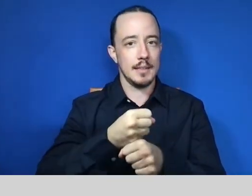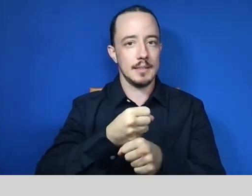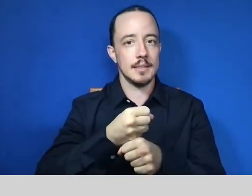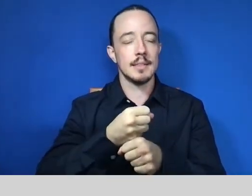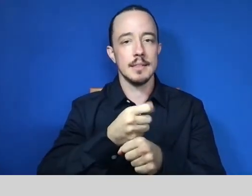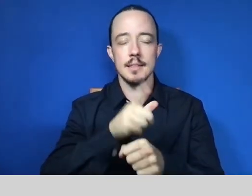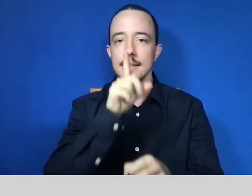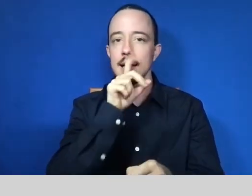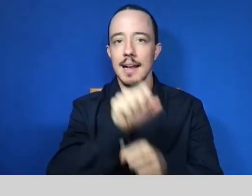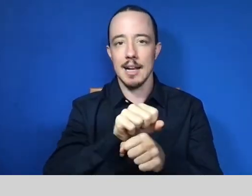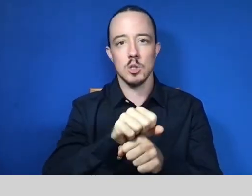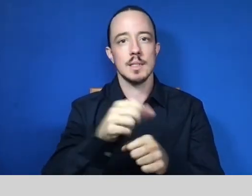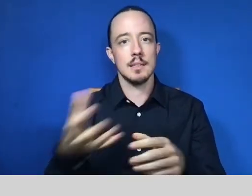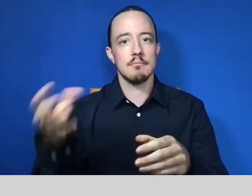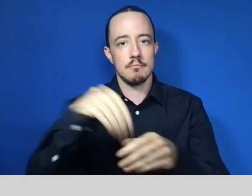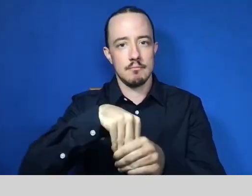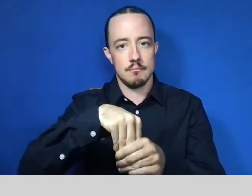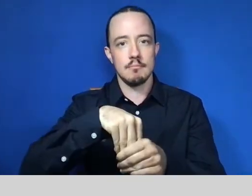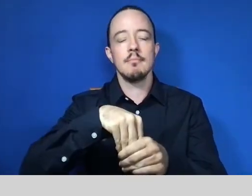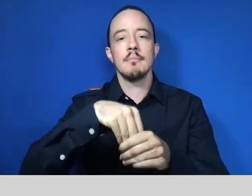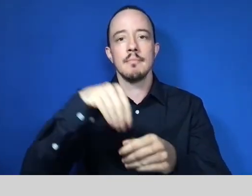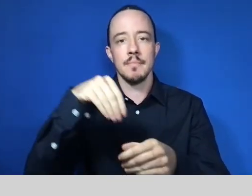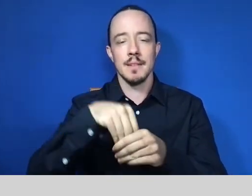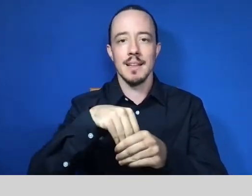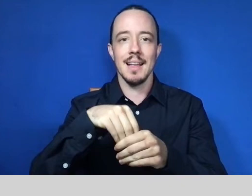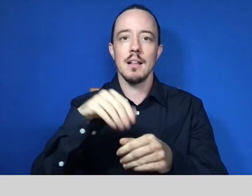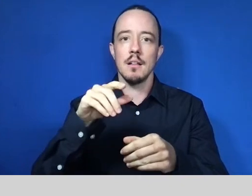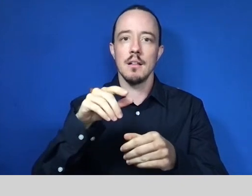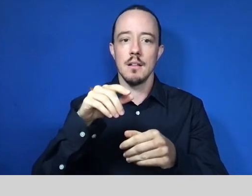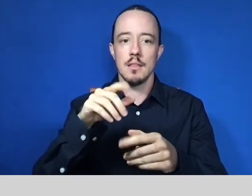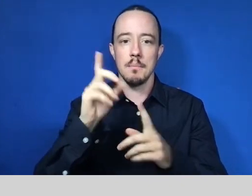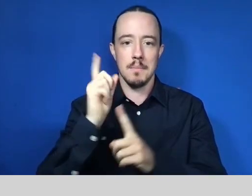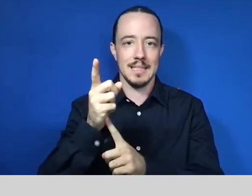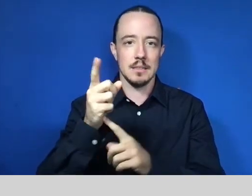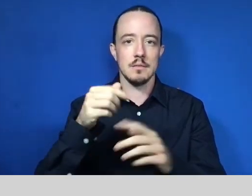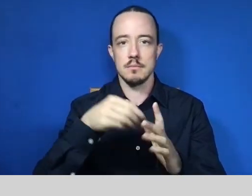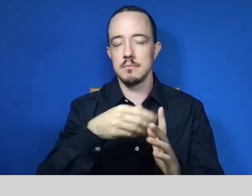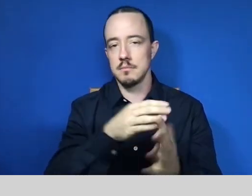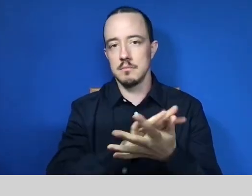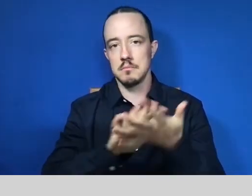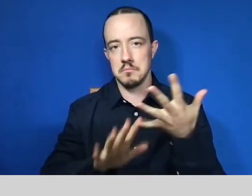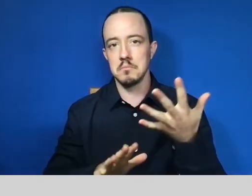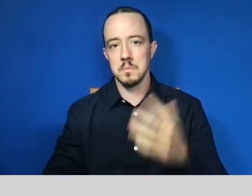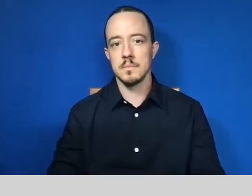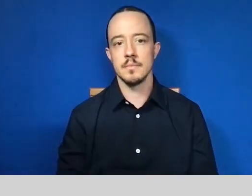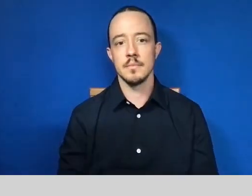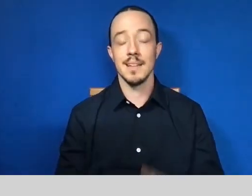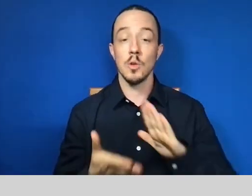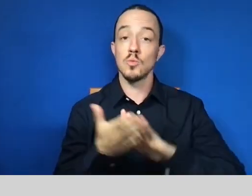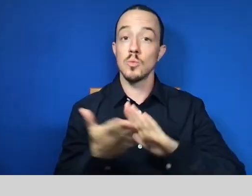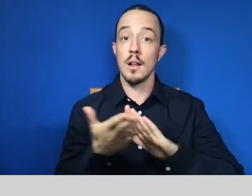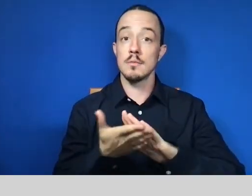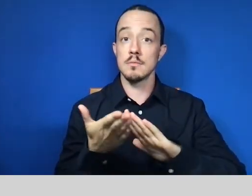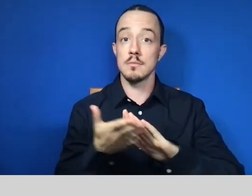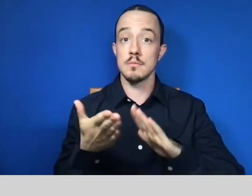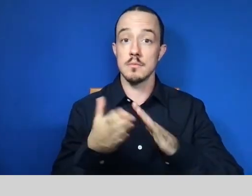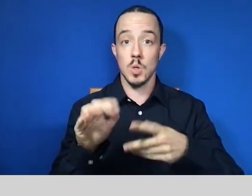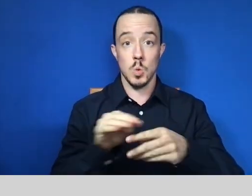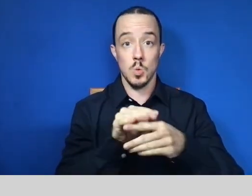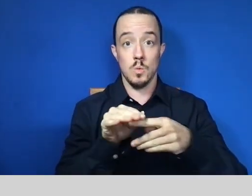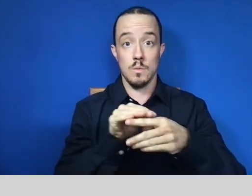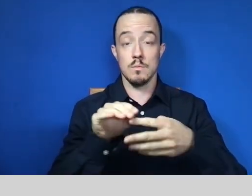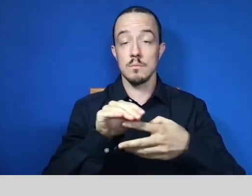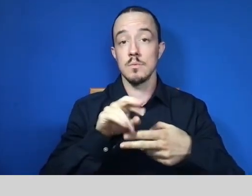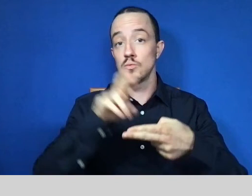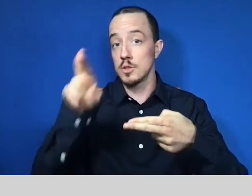created actually contains a literal minute as a valid input. We can run the code. We can see that